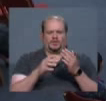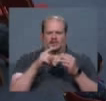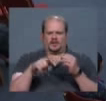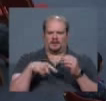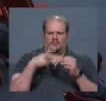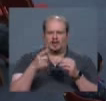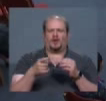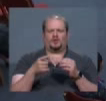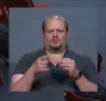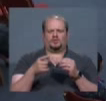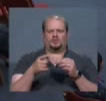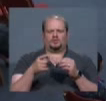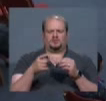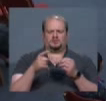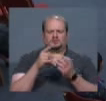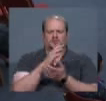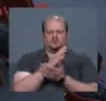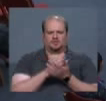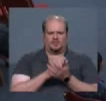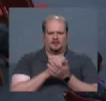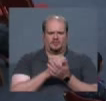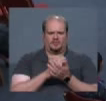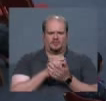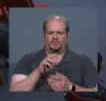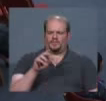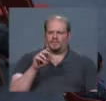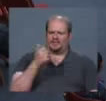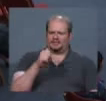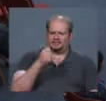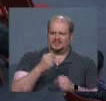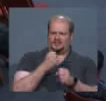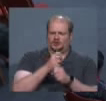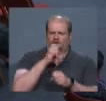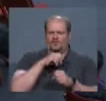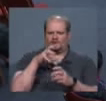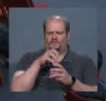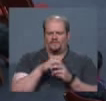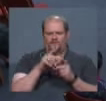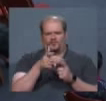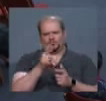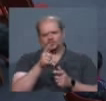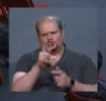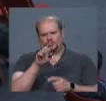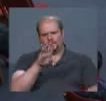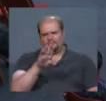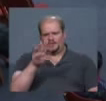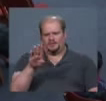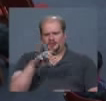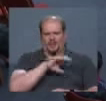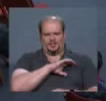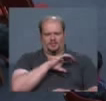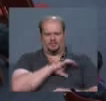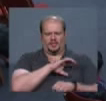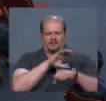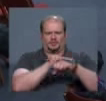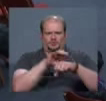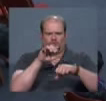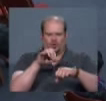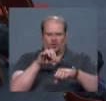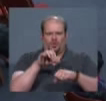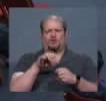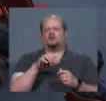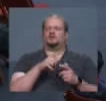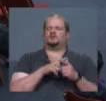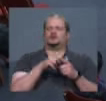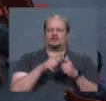regarding some 10-year-olds that were involved in shooting BBs, and the police were called, and